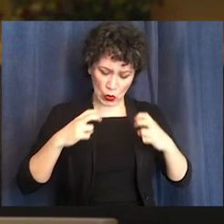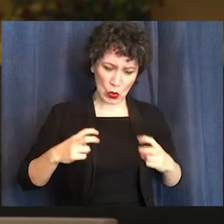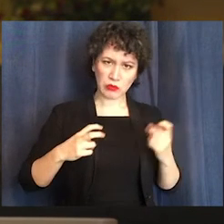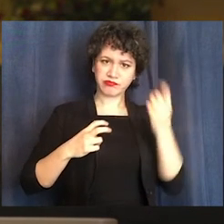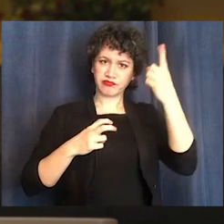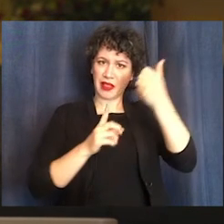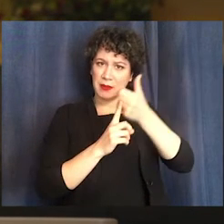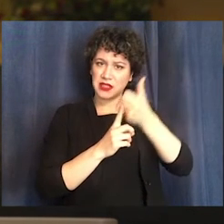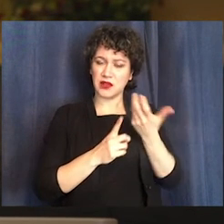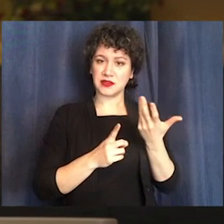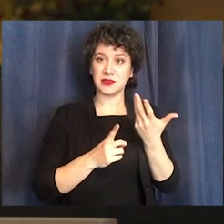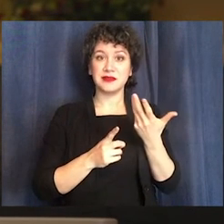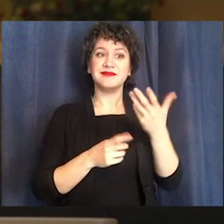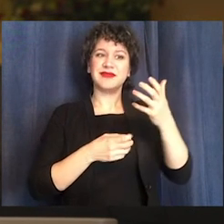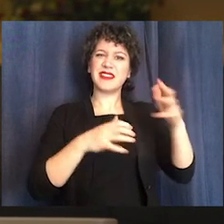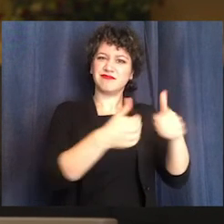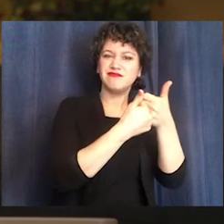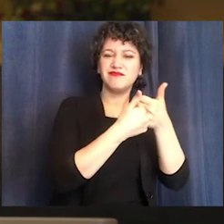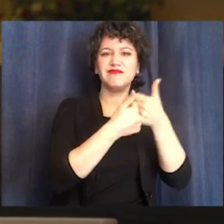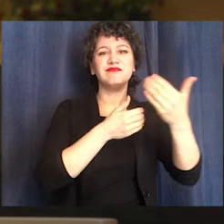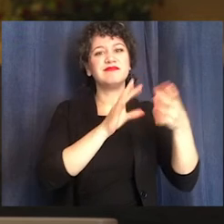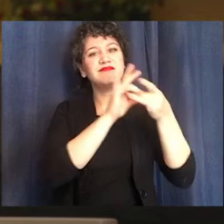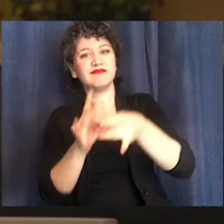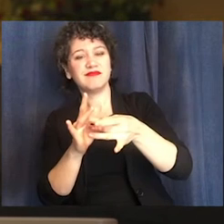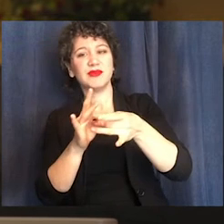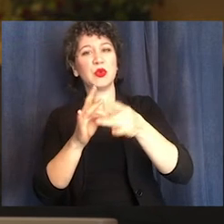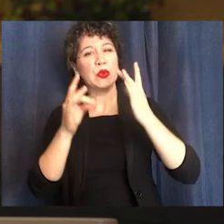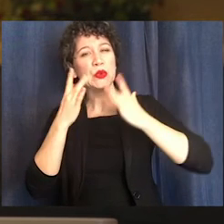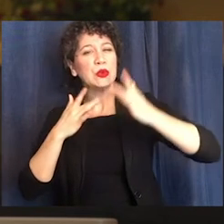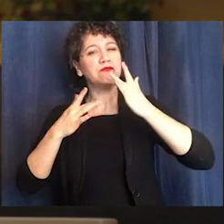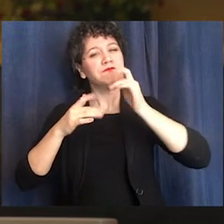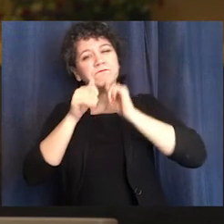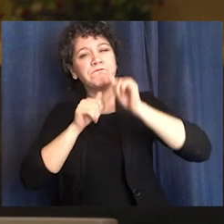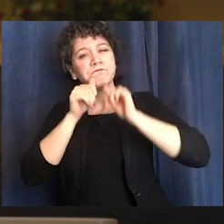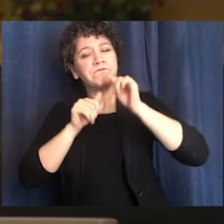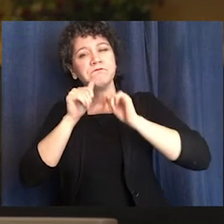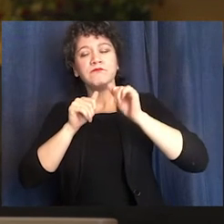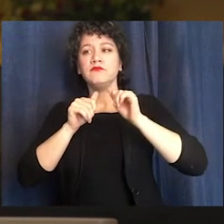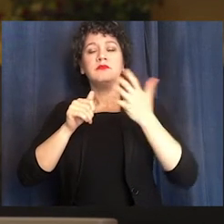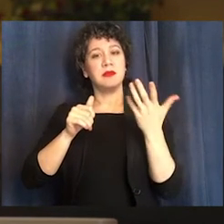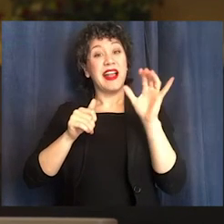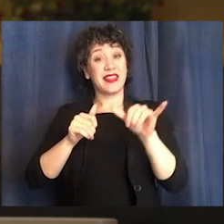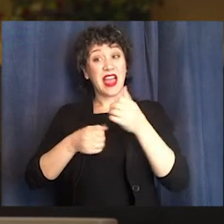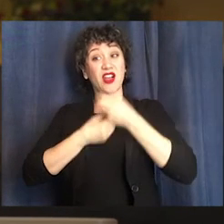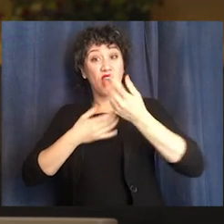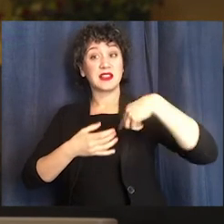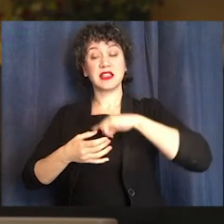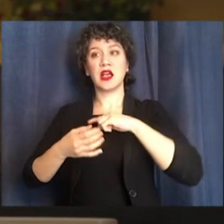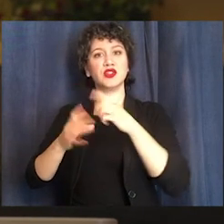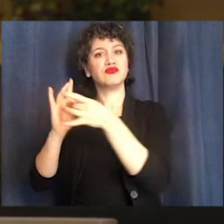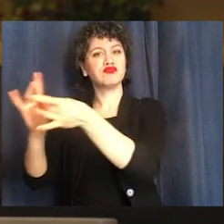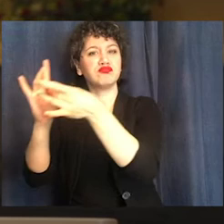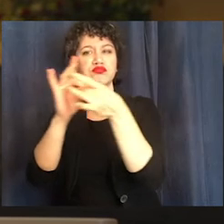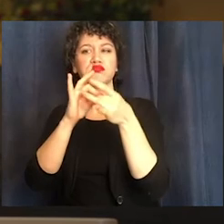what sees us through the most difficult times. These are the times that people closest to us lift us up and see us through.